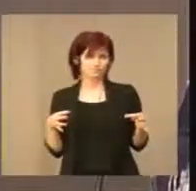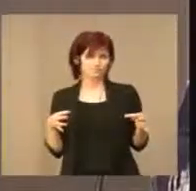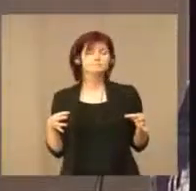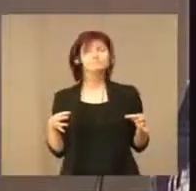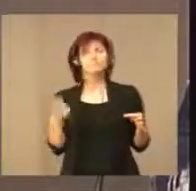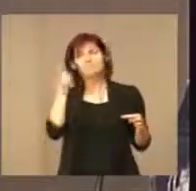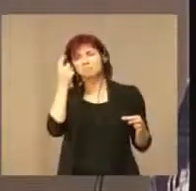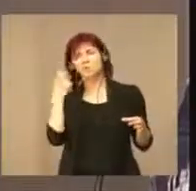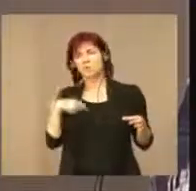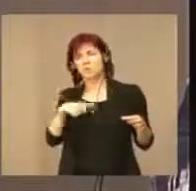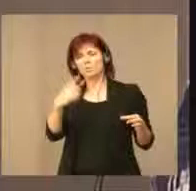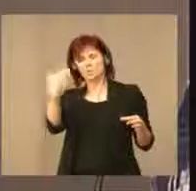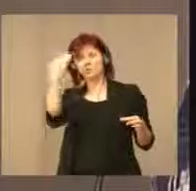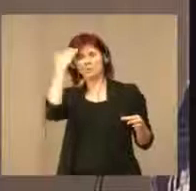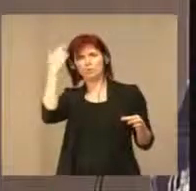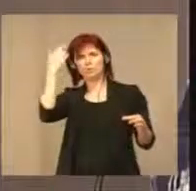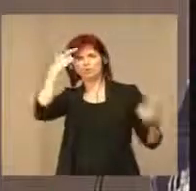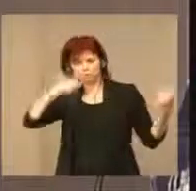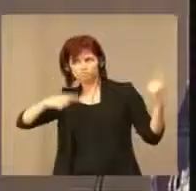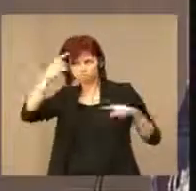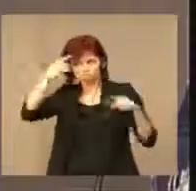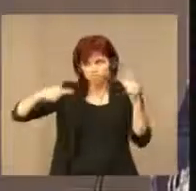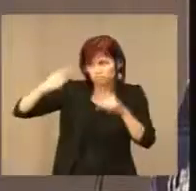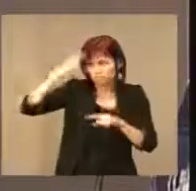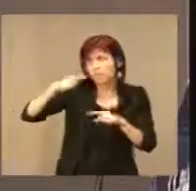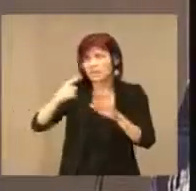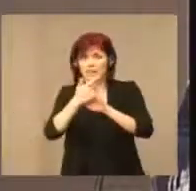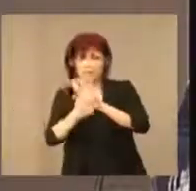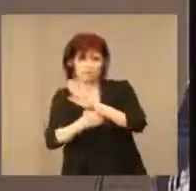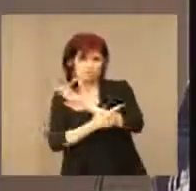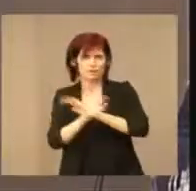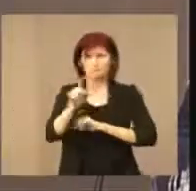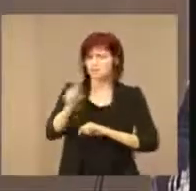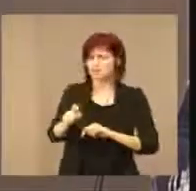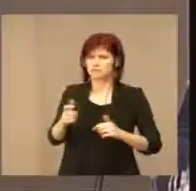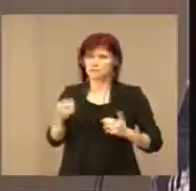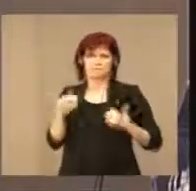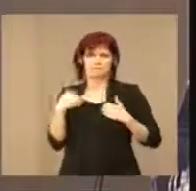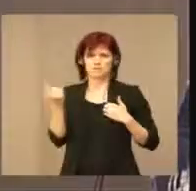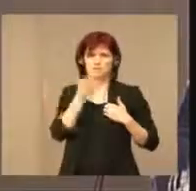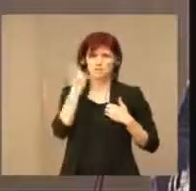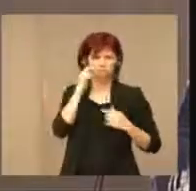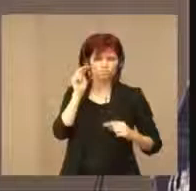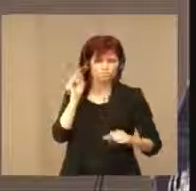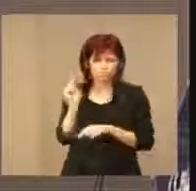consensus points coming out of our consultation process is that the legislation will need teeth.